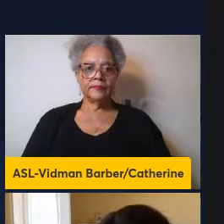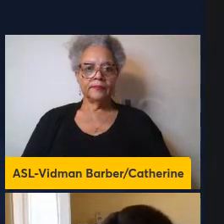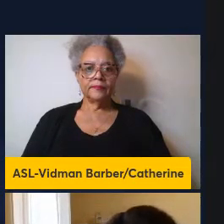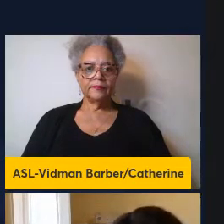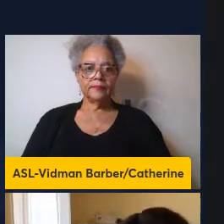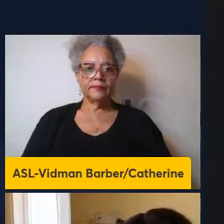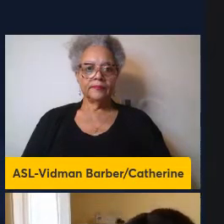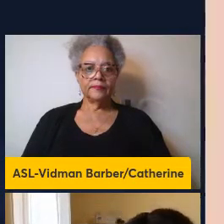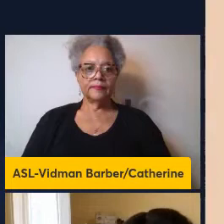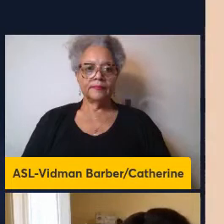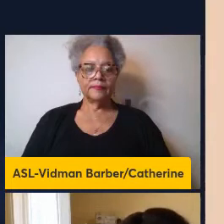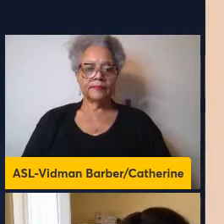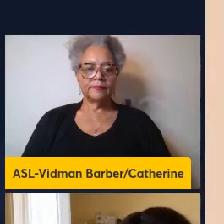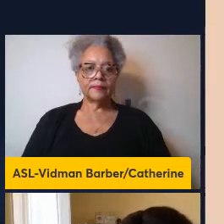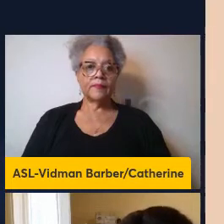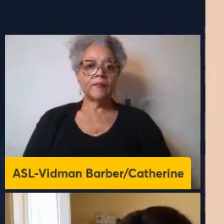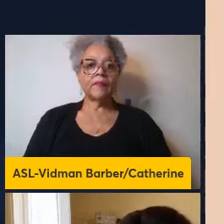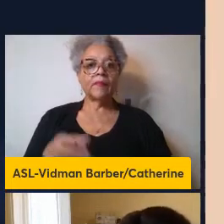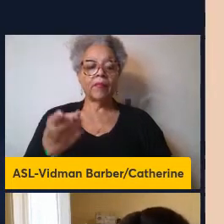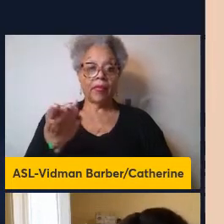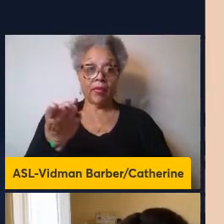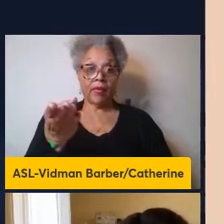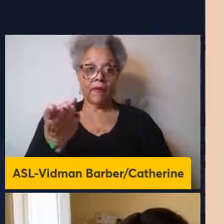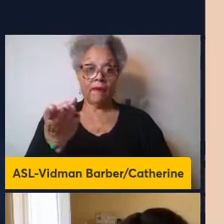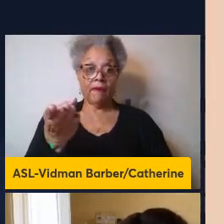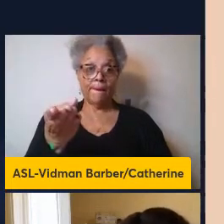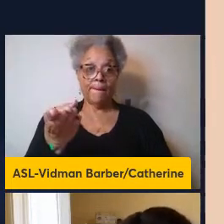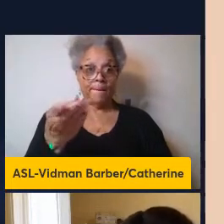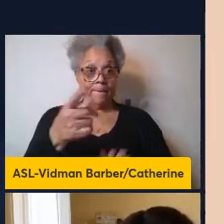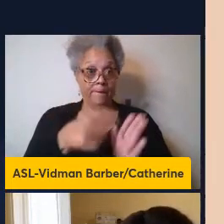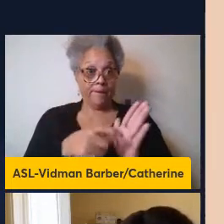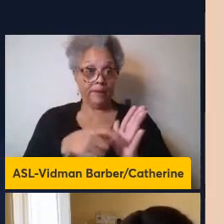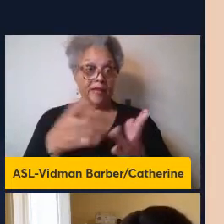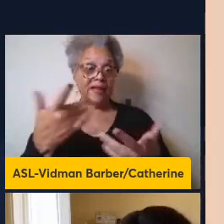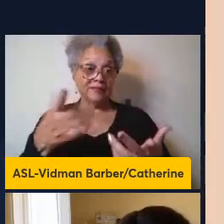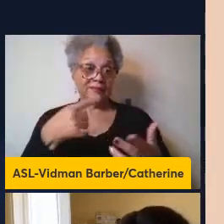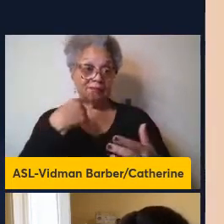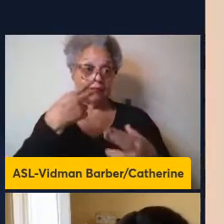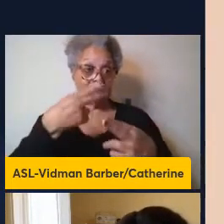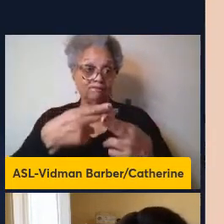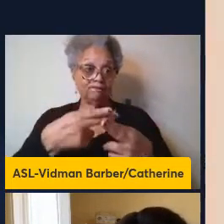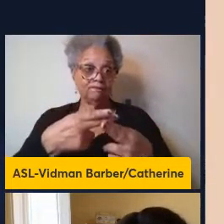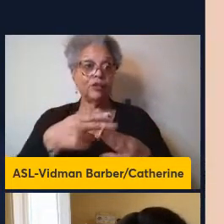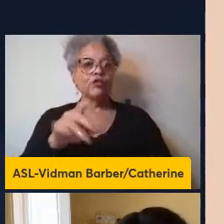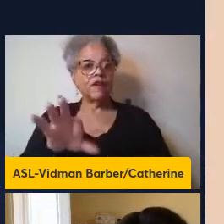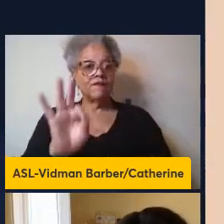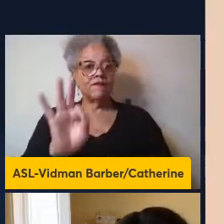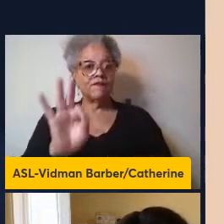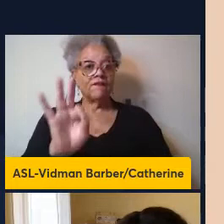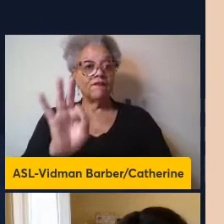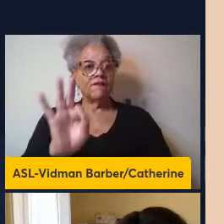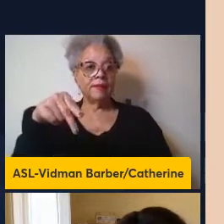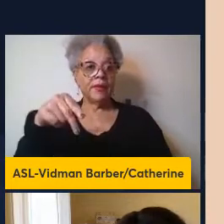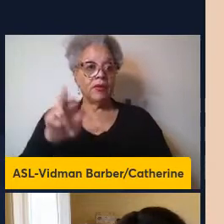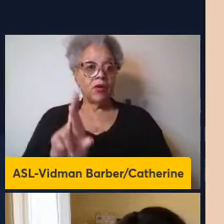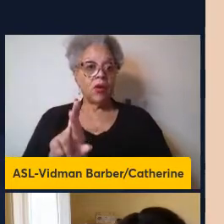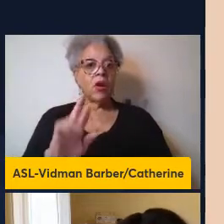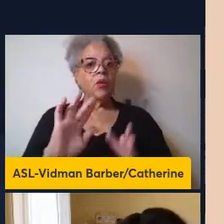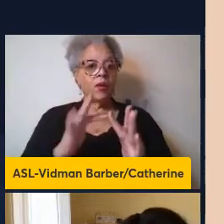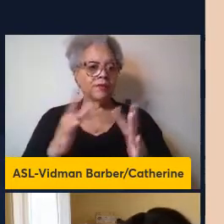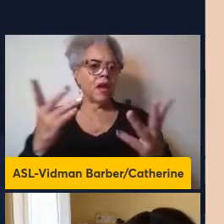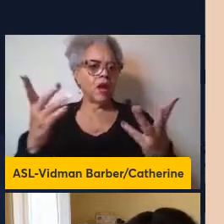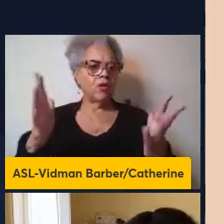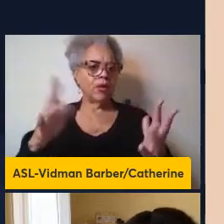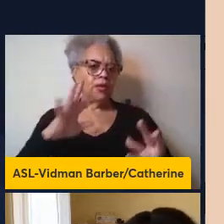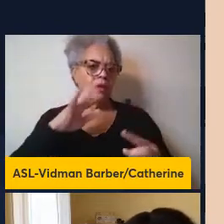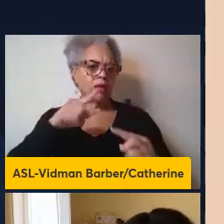All right. So this is the article I had mentioned, right? You can find it on the NPR website. All right. And I talked about this. So, how